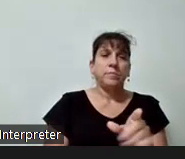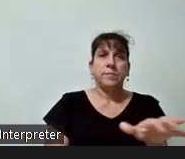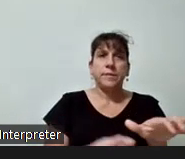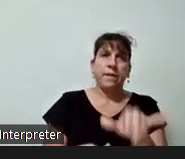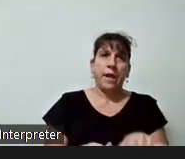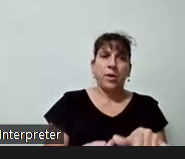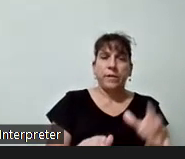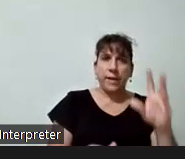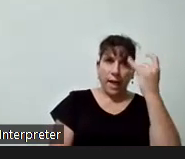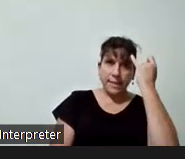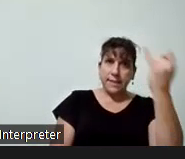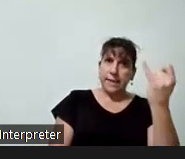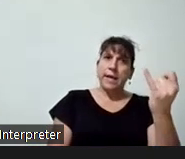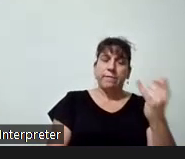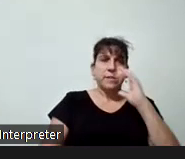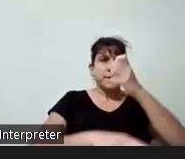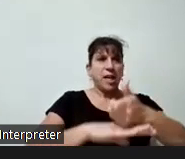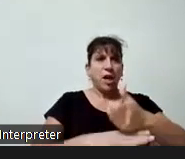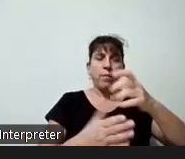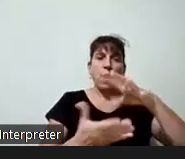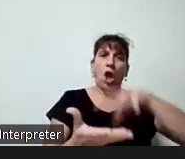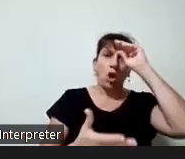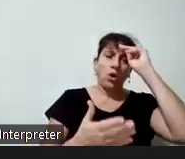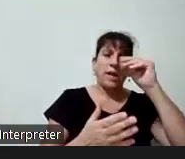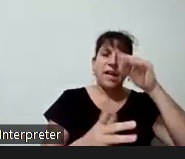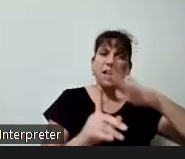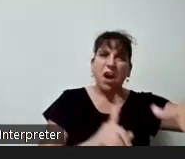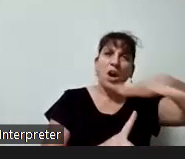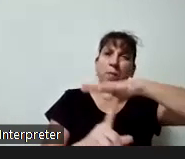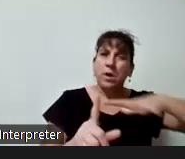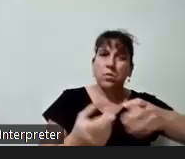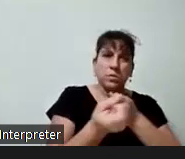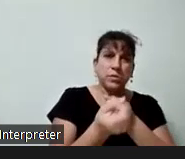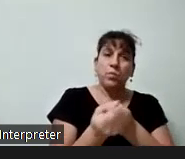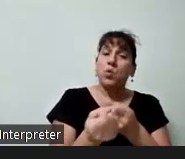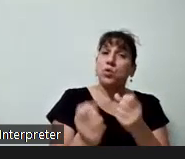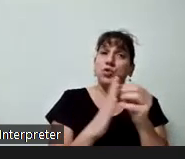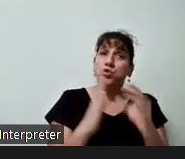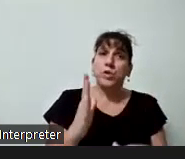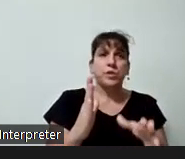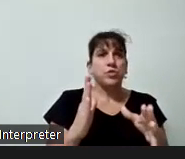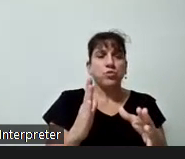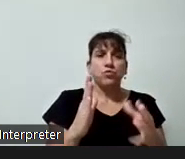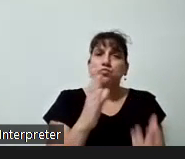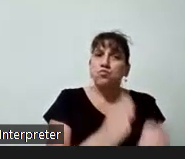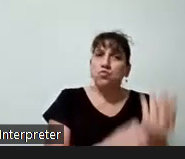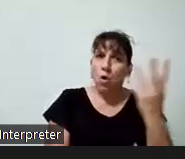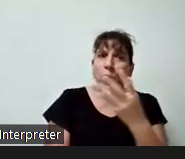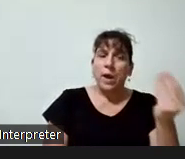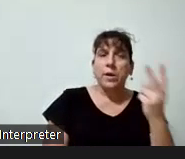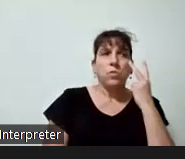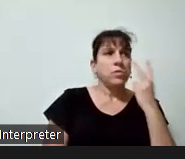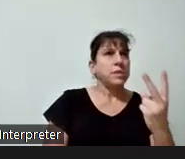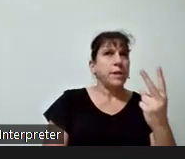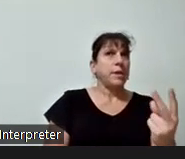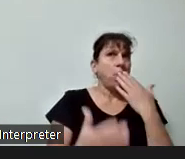the idea of creating a learning environment that will, you know, support students to thrive. You've seen how well